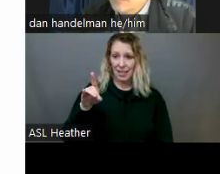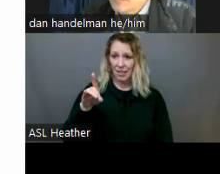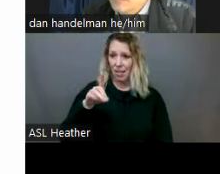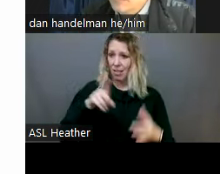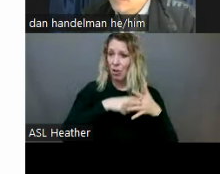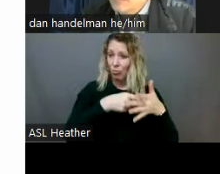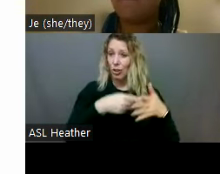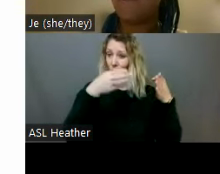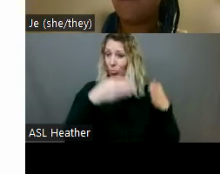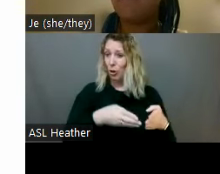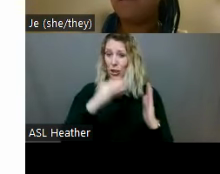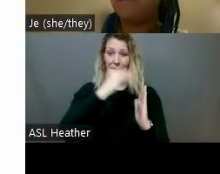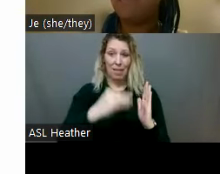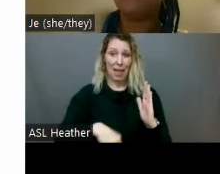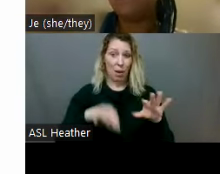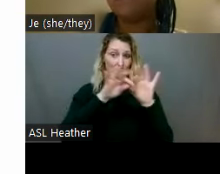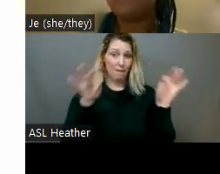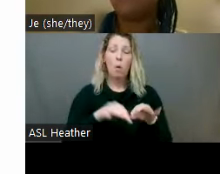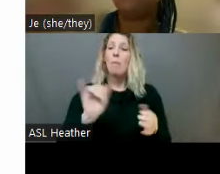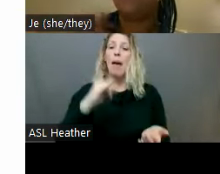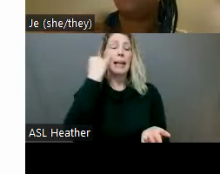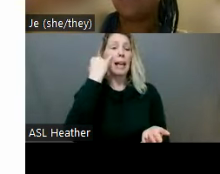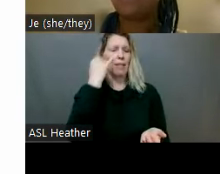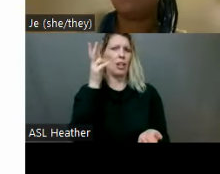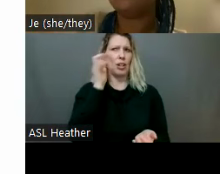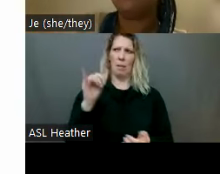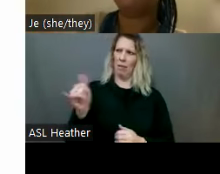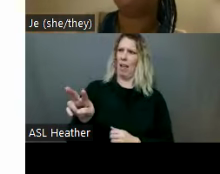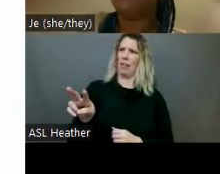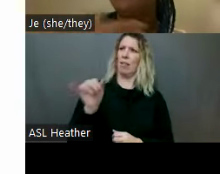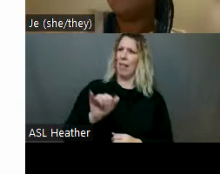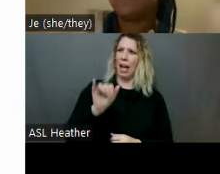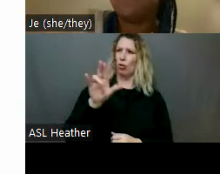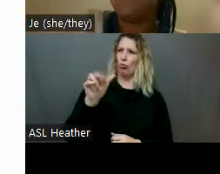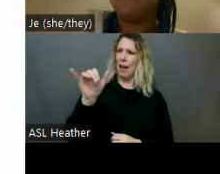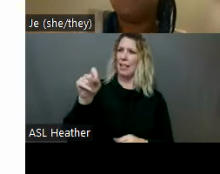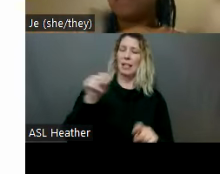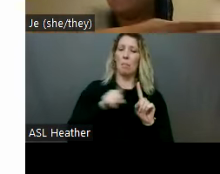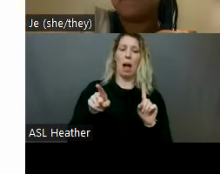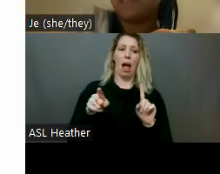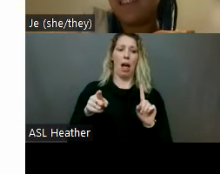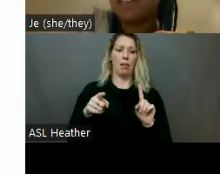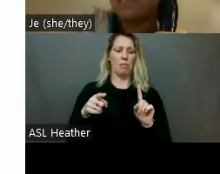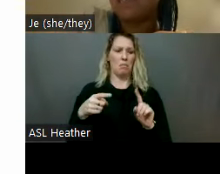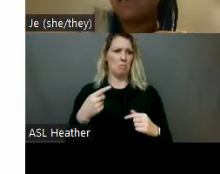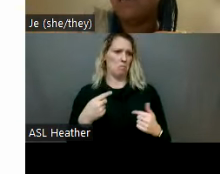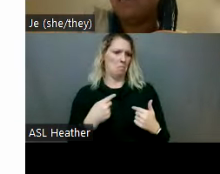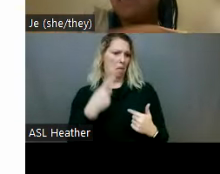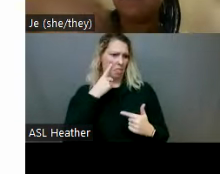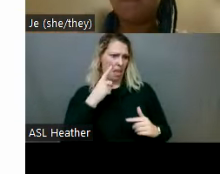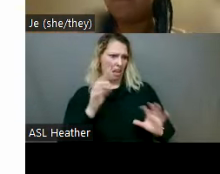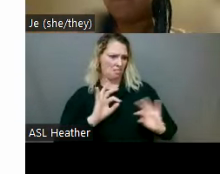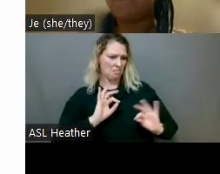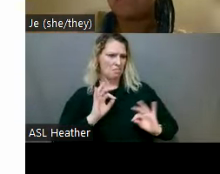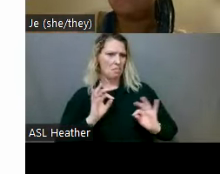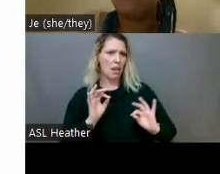person who's filling out the form? Like if they hear something and they're like, well, that's racist, but the person doesn't think that it's racist,